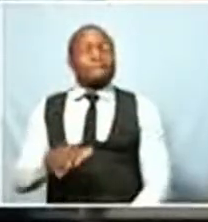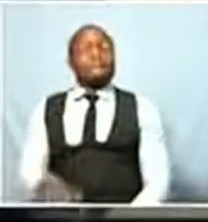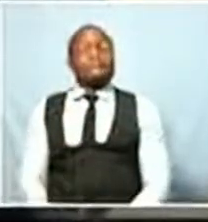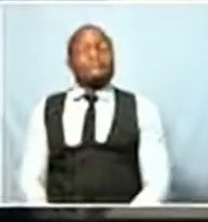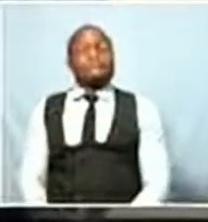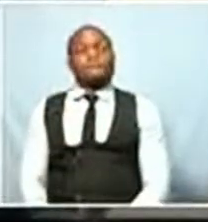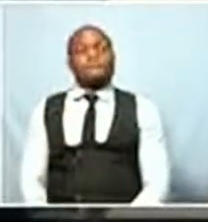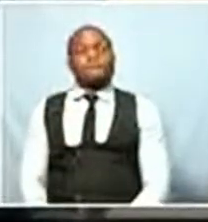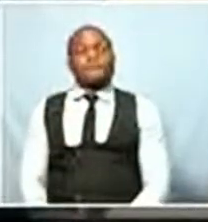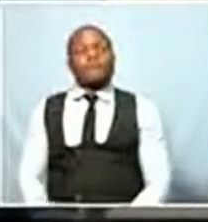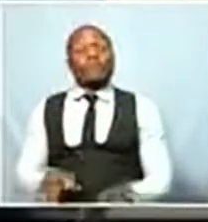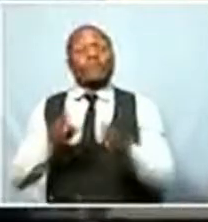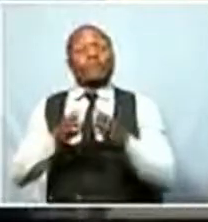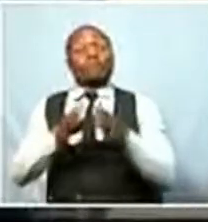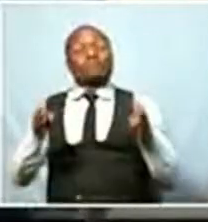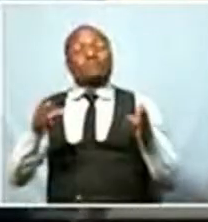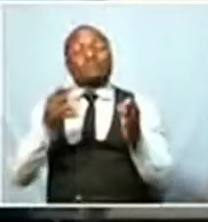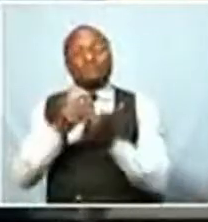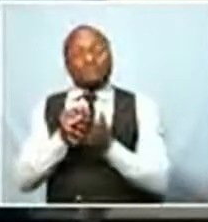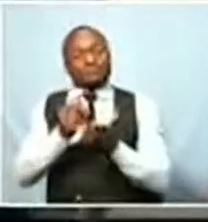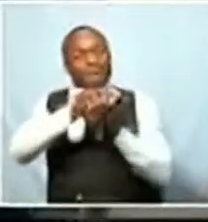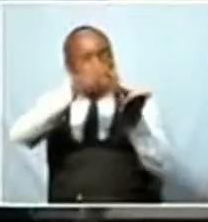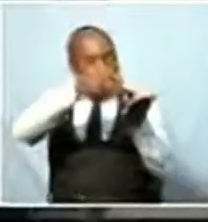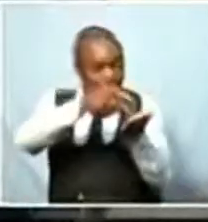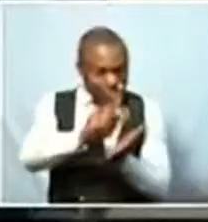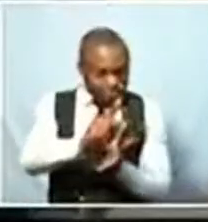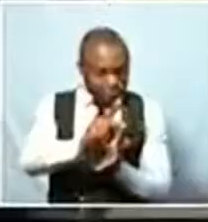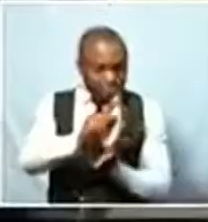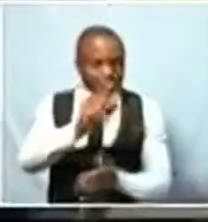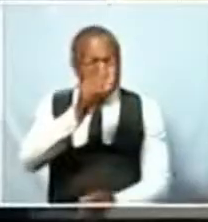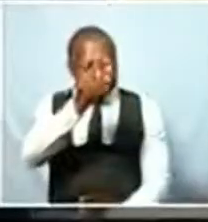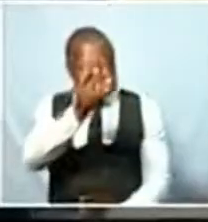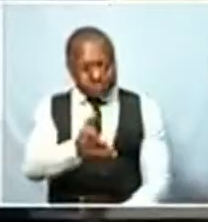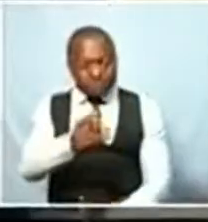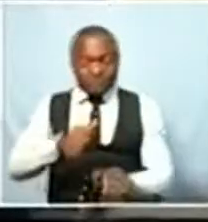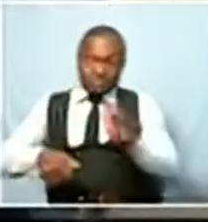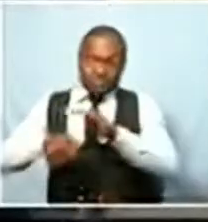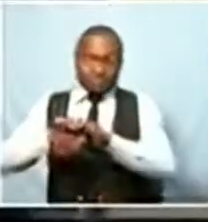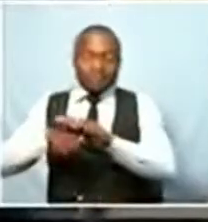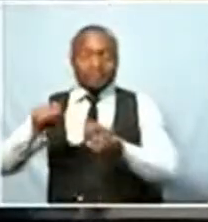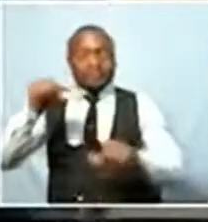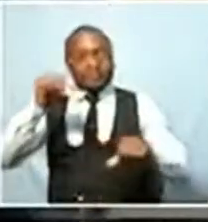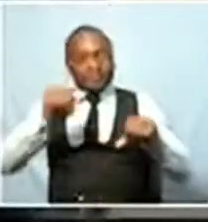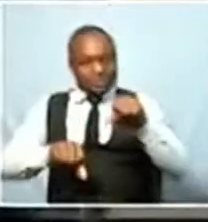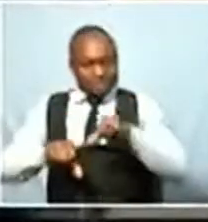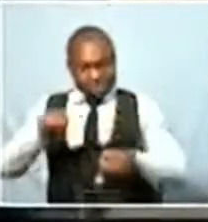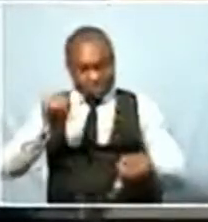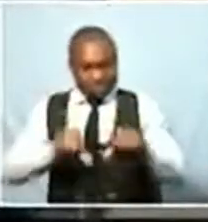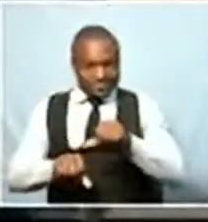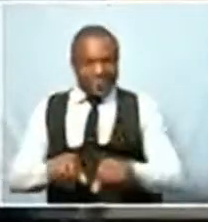And of course huge sums of money are paid out to those private audit firms.